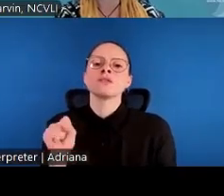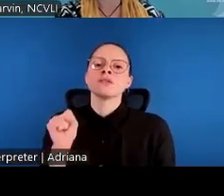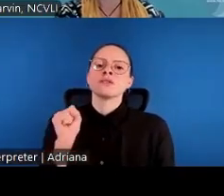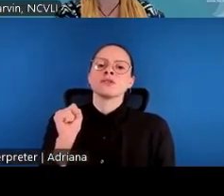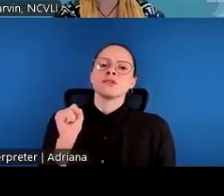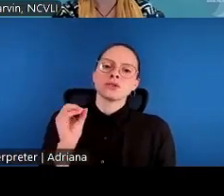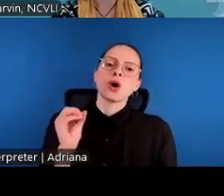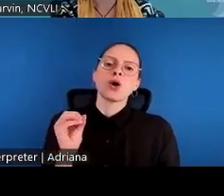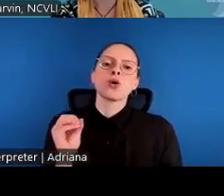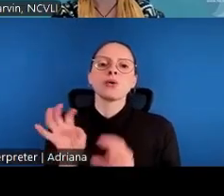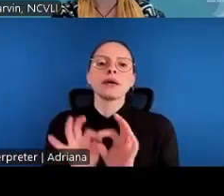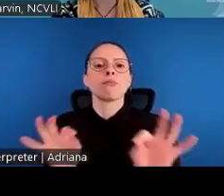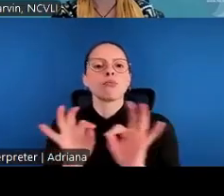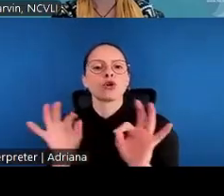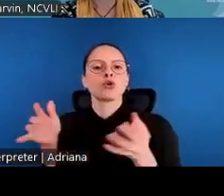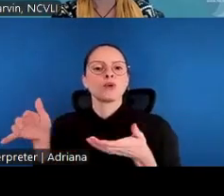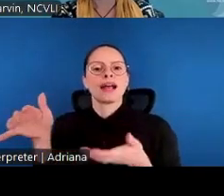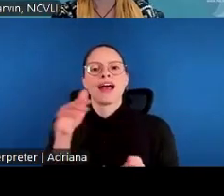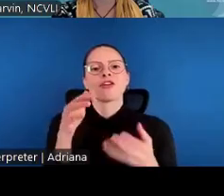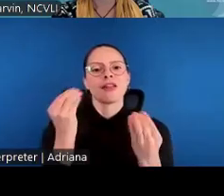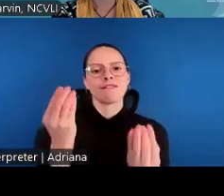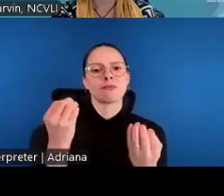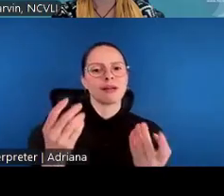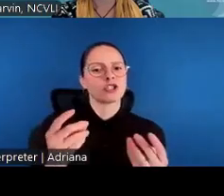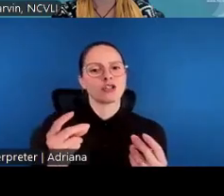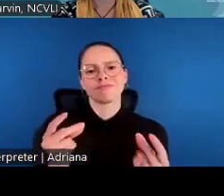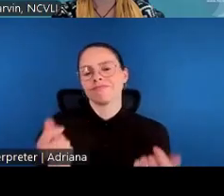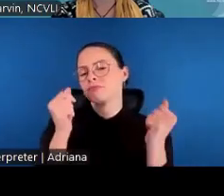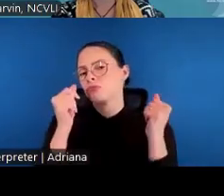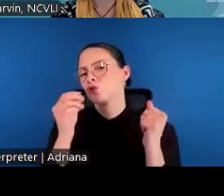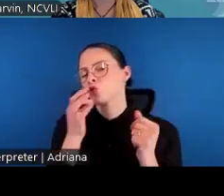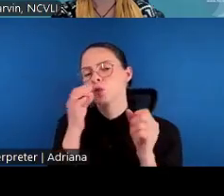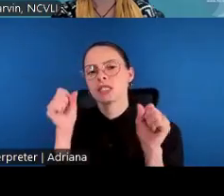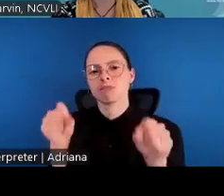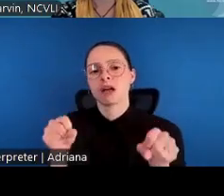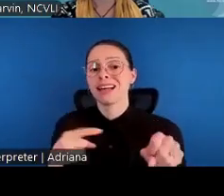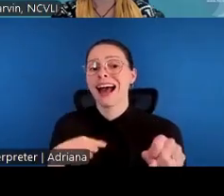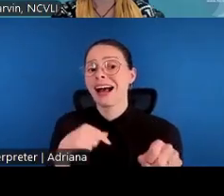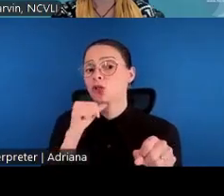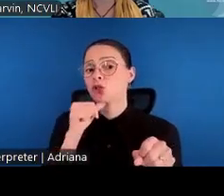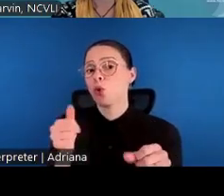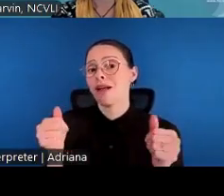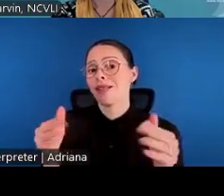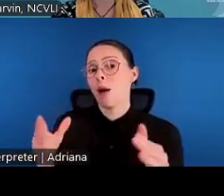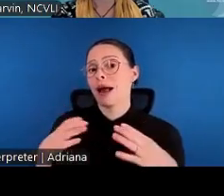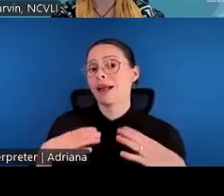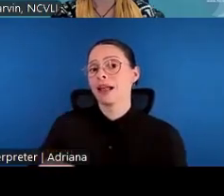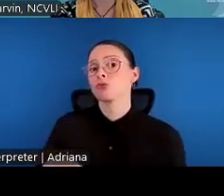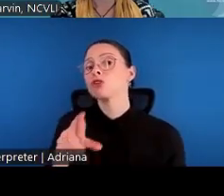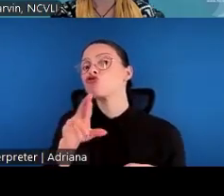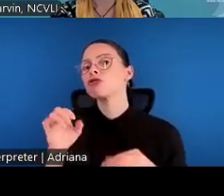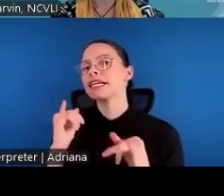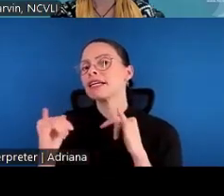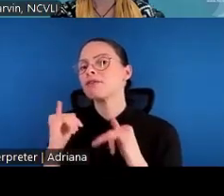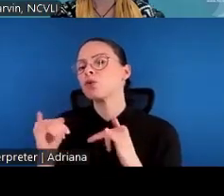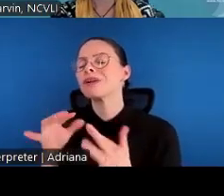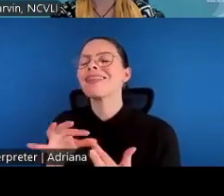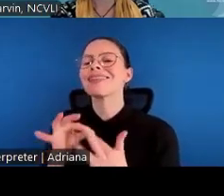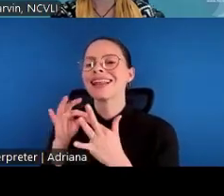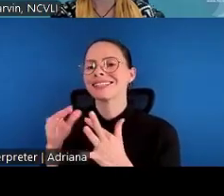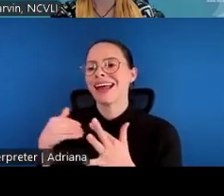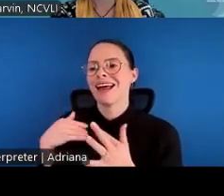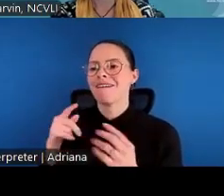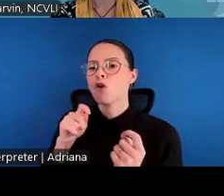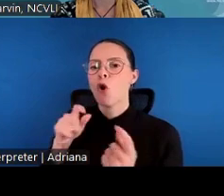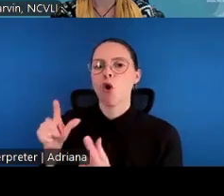information as soon as possible. And I do not allow my clients to be re-interviewed unless I have all of their statements.